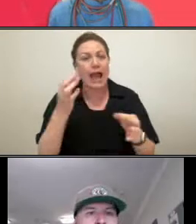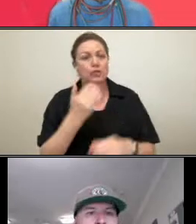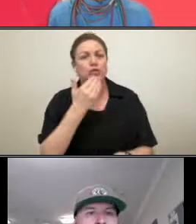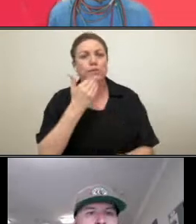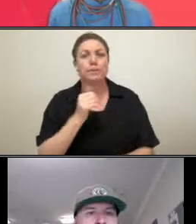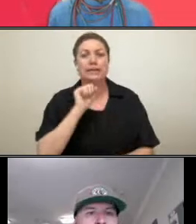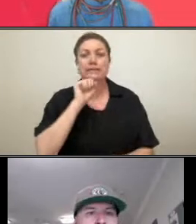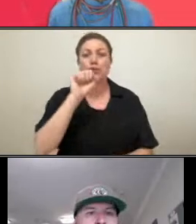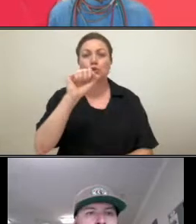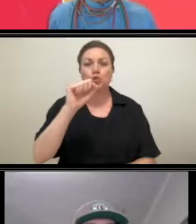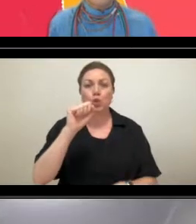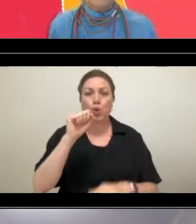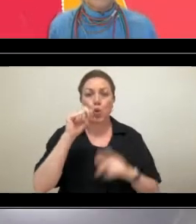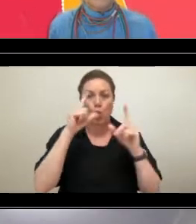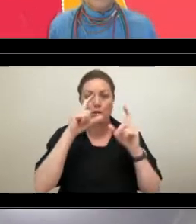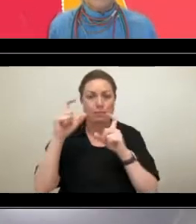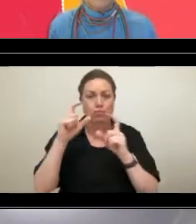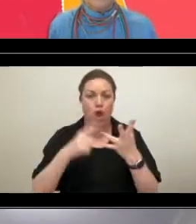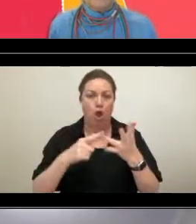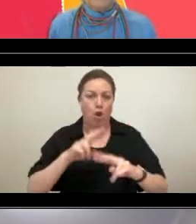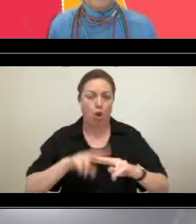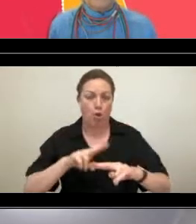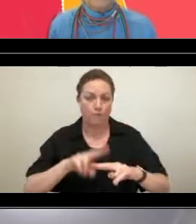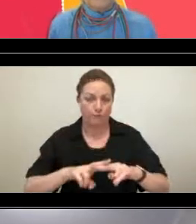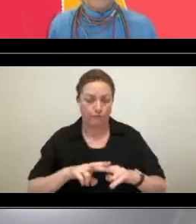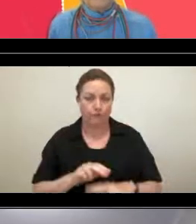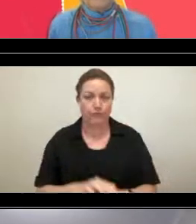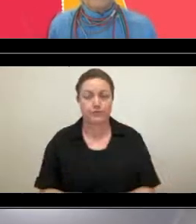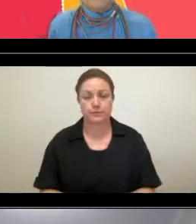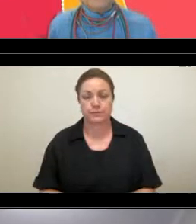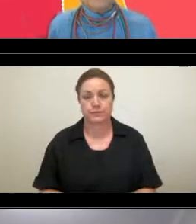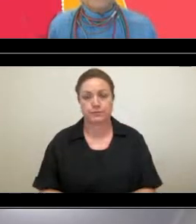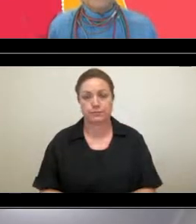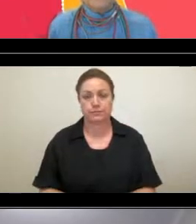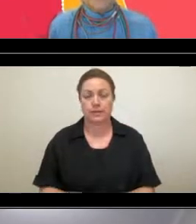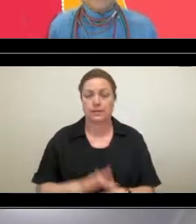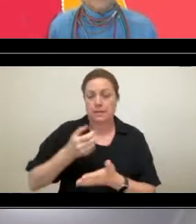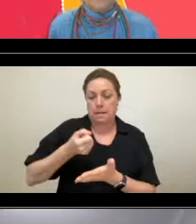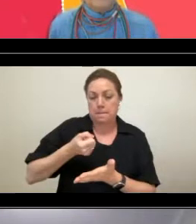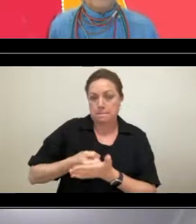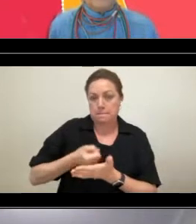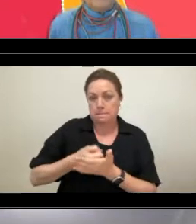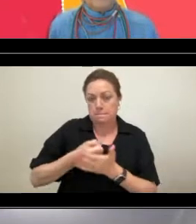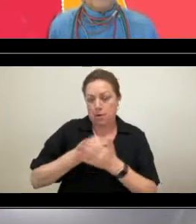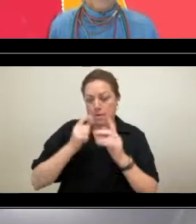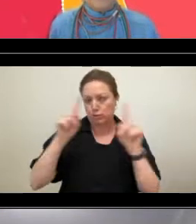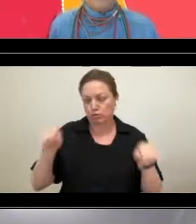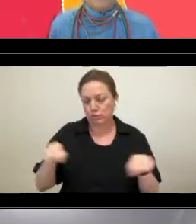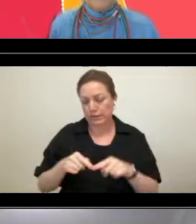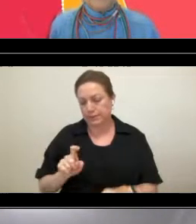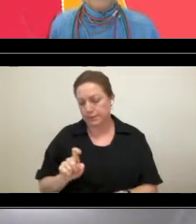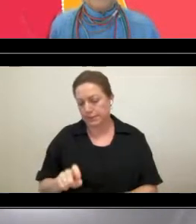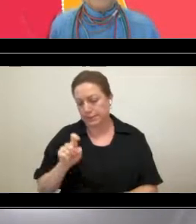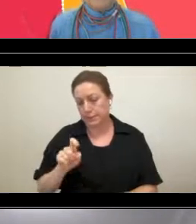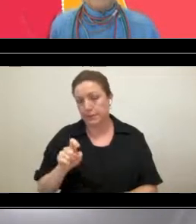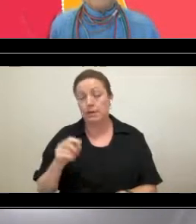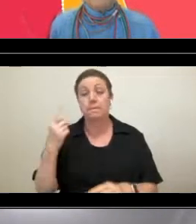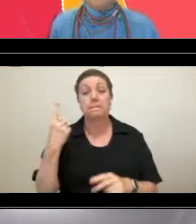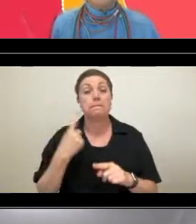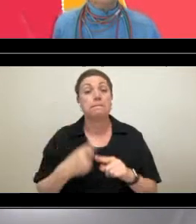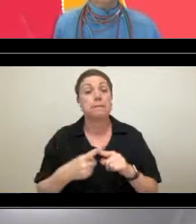under the PowerPoint, you can turn your camera off there, and you can also turn your mic off. This will help us focus